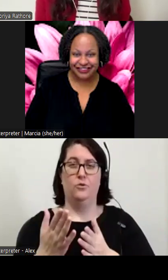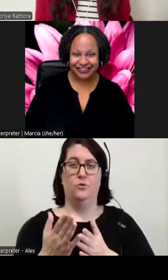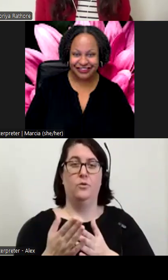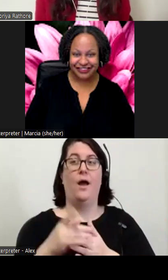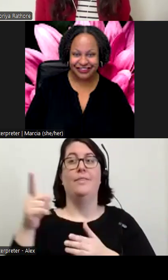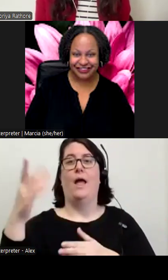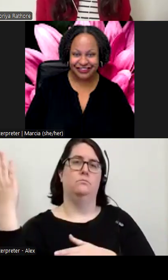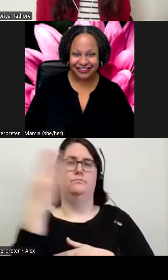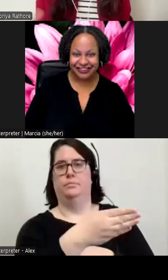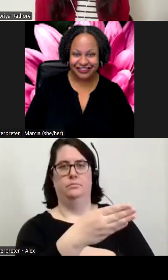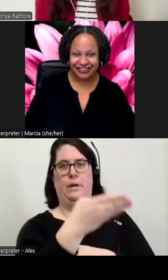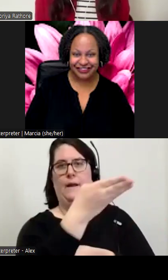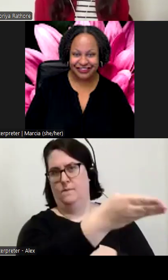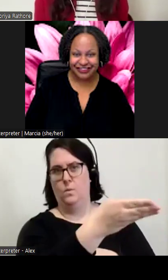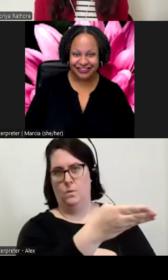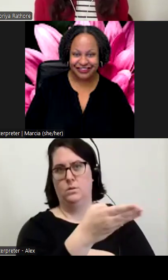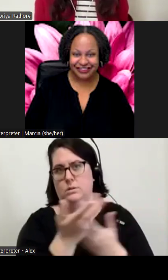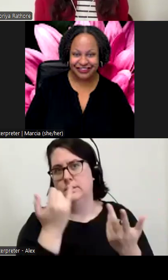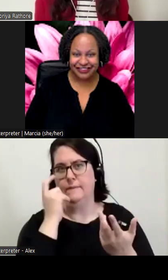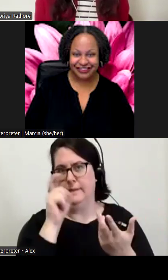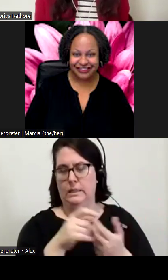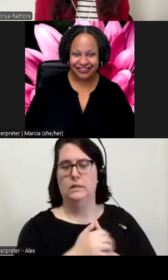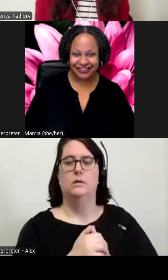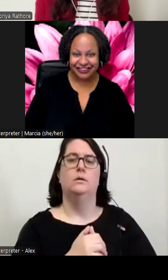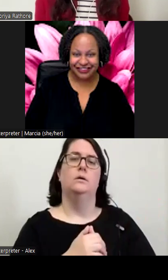us directly for the time that they spend supporting you.